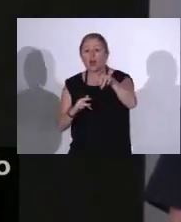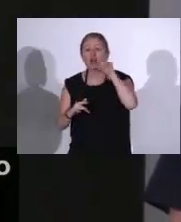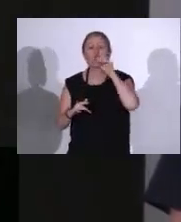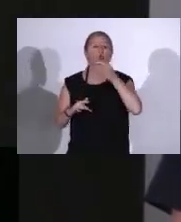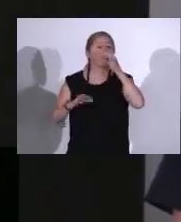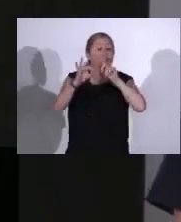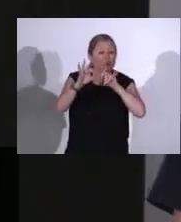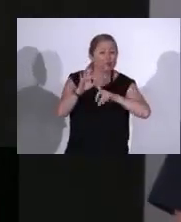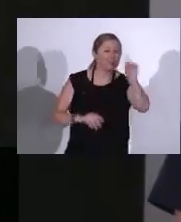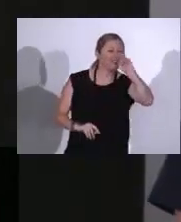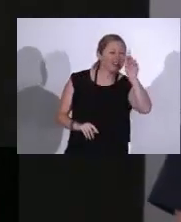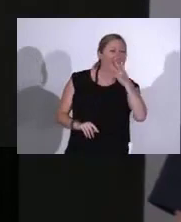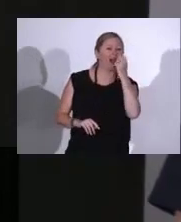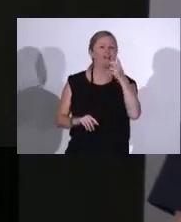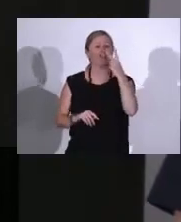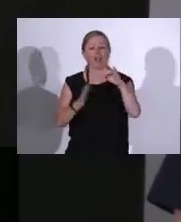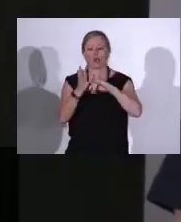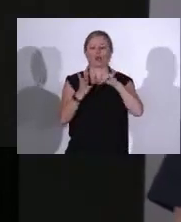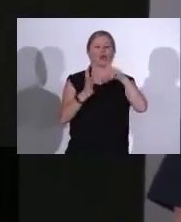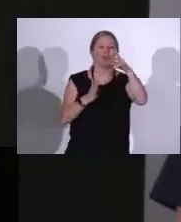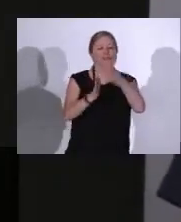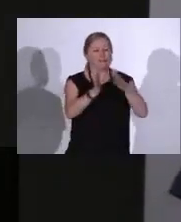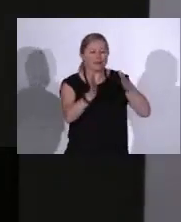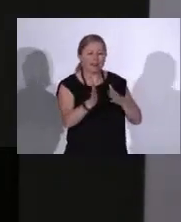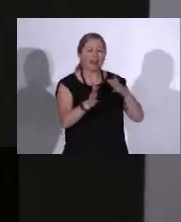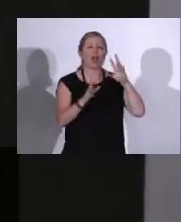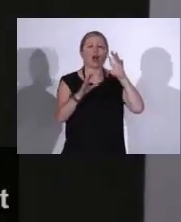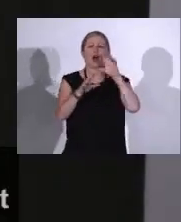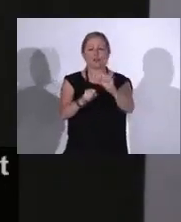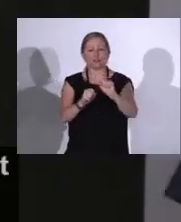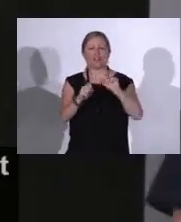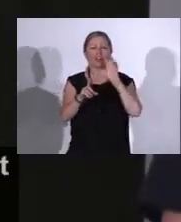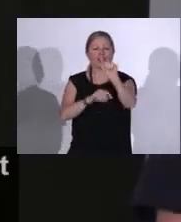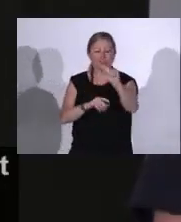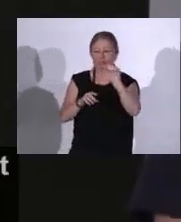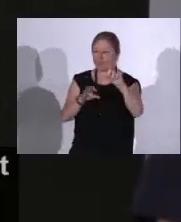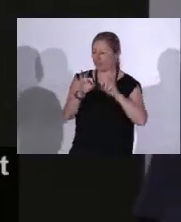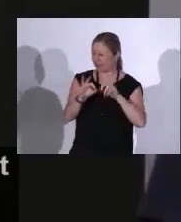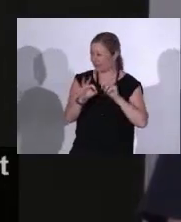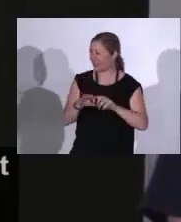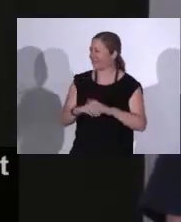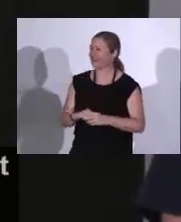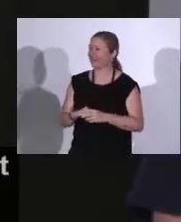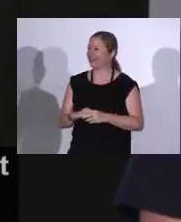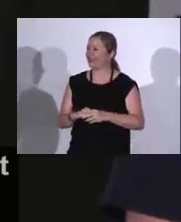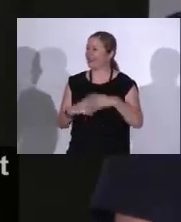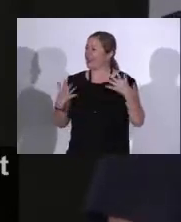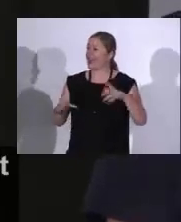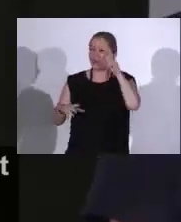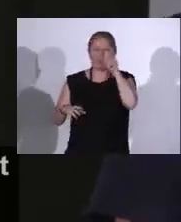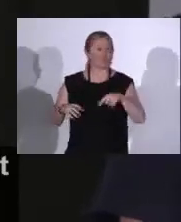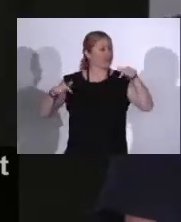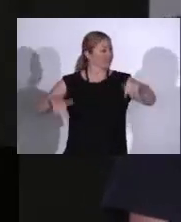questions now. We've got that 20-second delay, so we'll hopefully catch you at the end. Anyone in this room have a